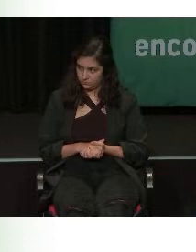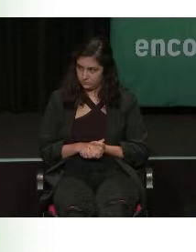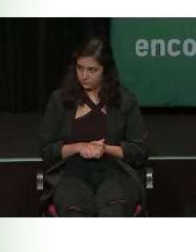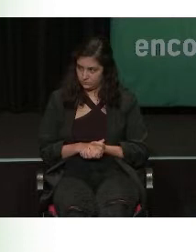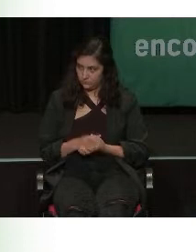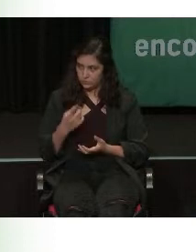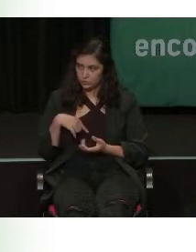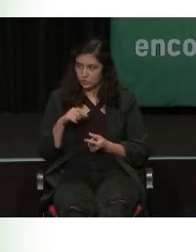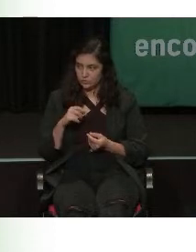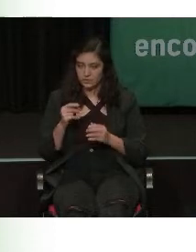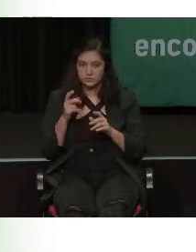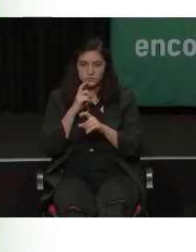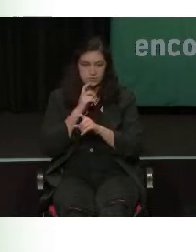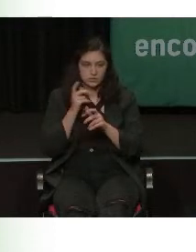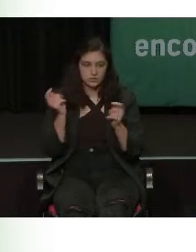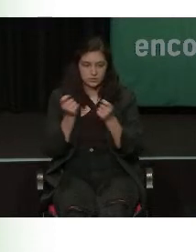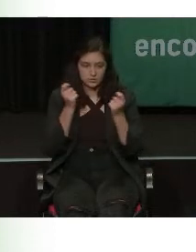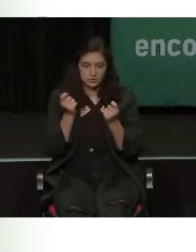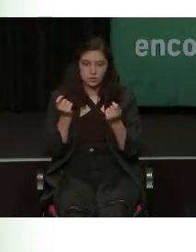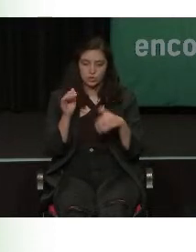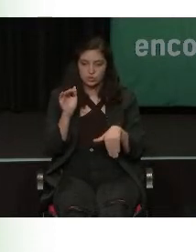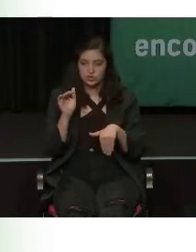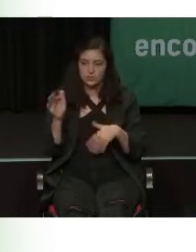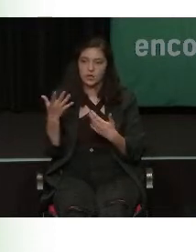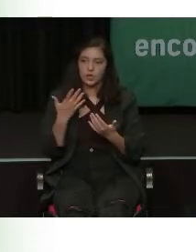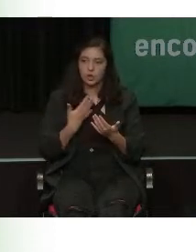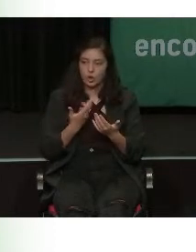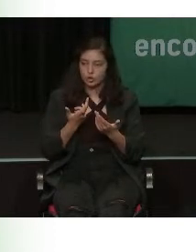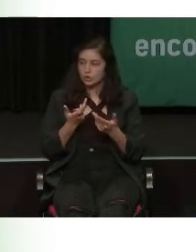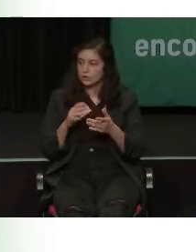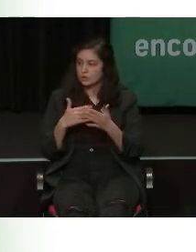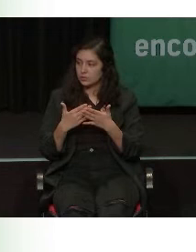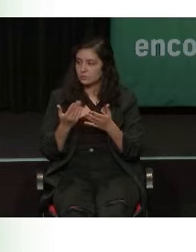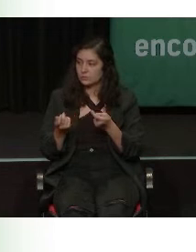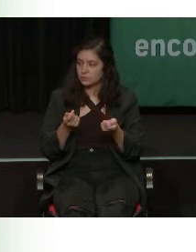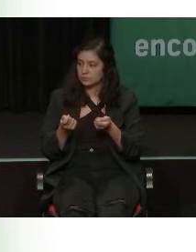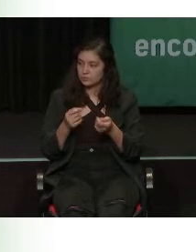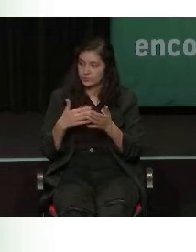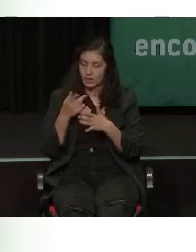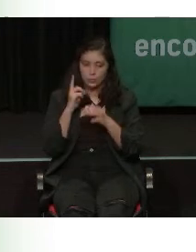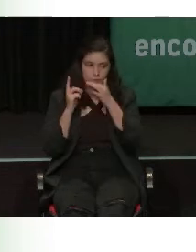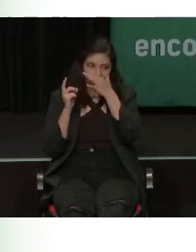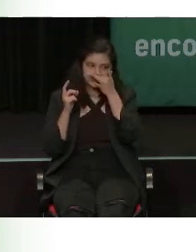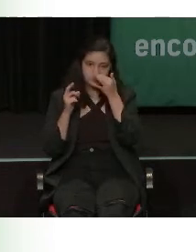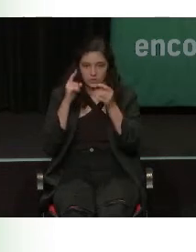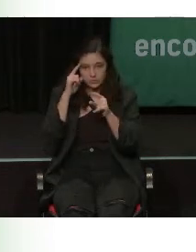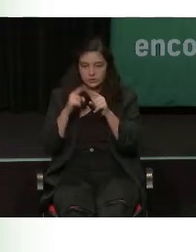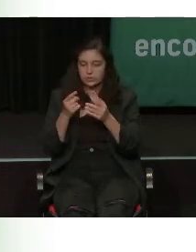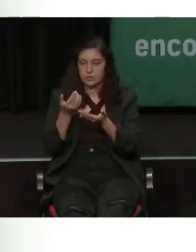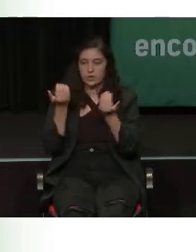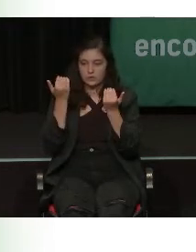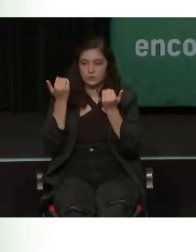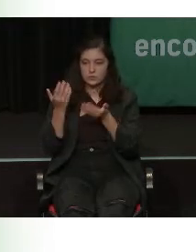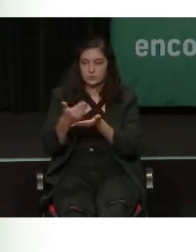We also made advertisement in Egypt, and as we said, doctors, dorms, data management was very important to collect data from